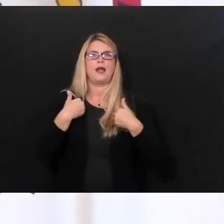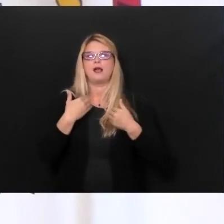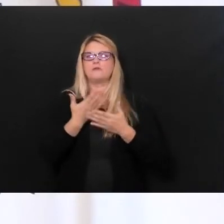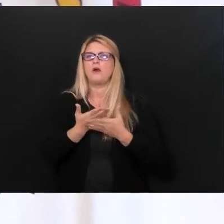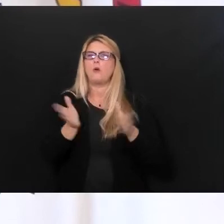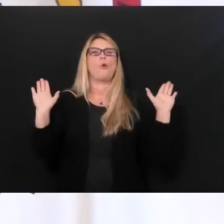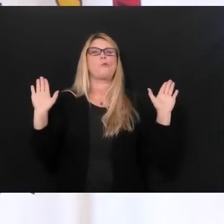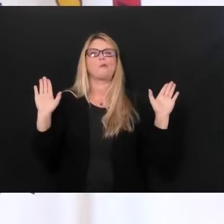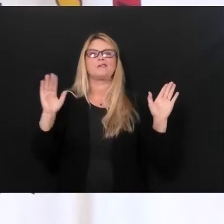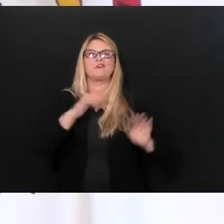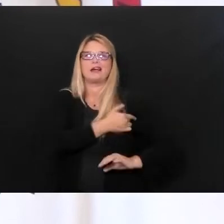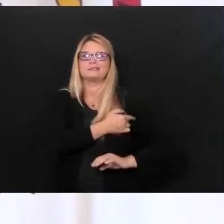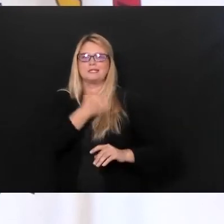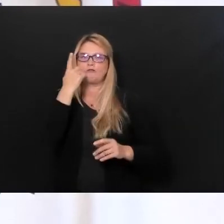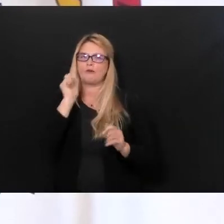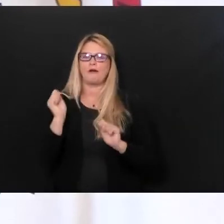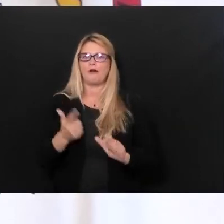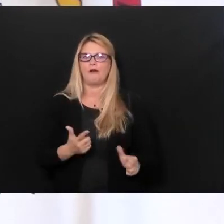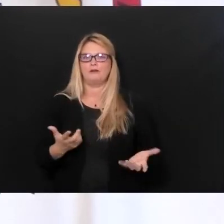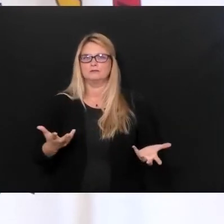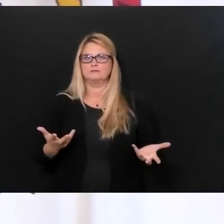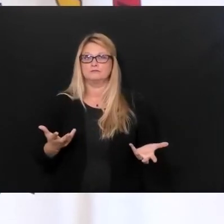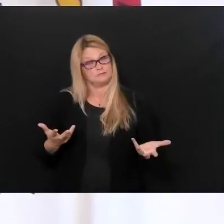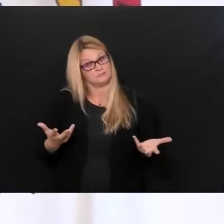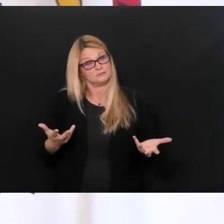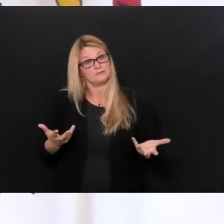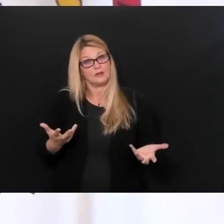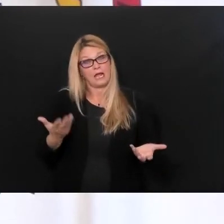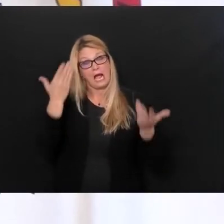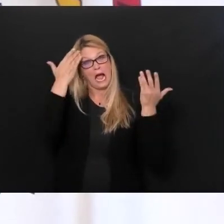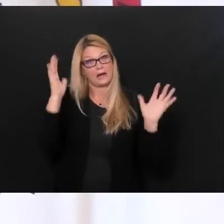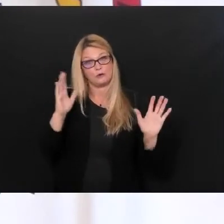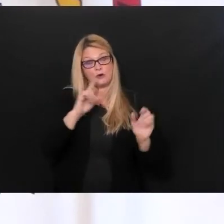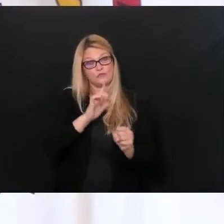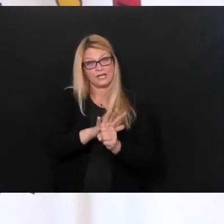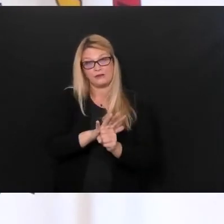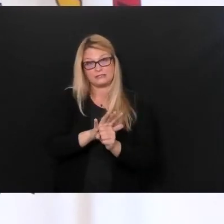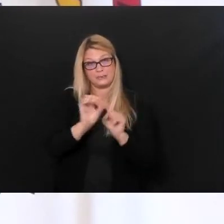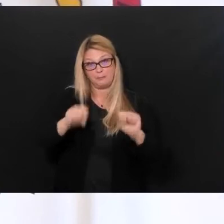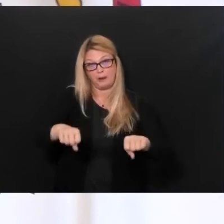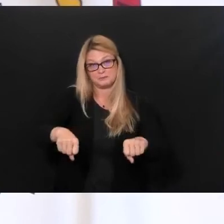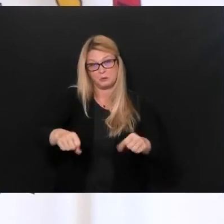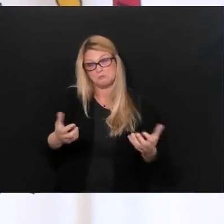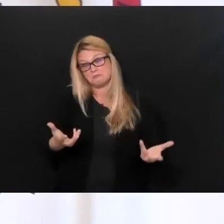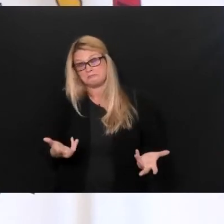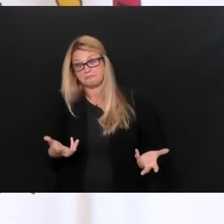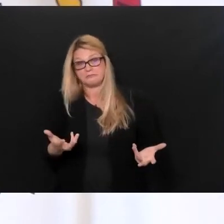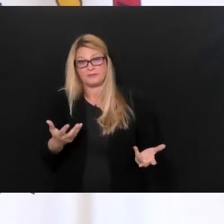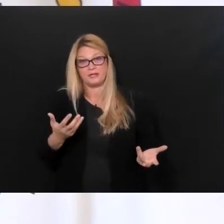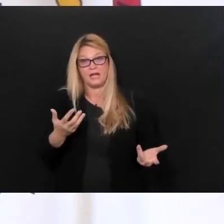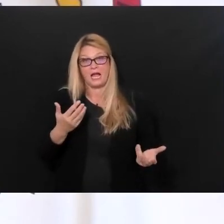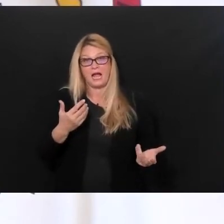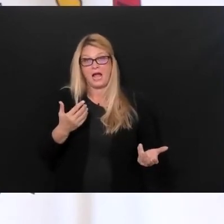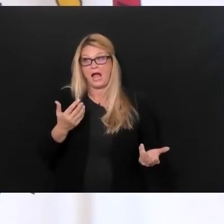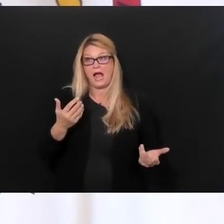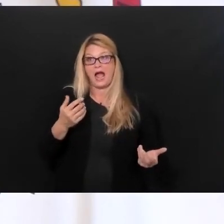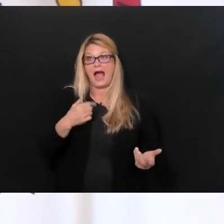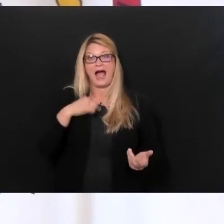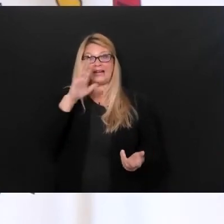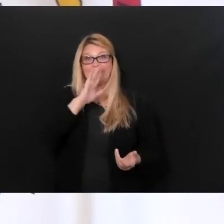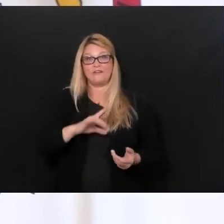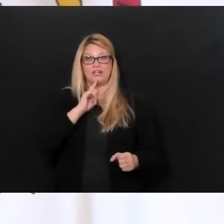vaccine. Now, I don't know that that will be a guaranteed possibility. I've never said to you, I guarantee